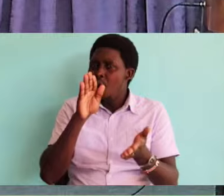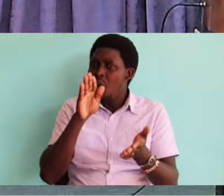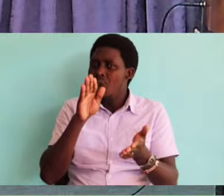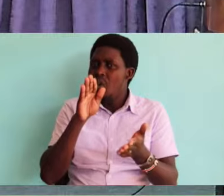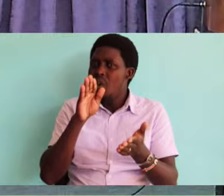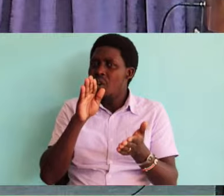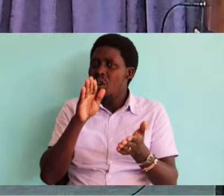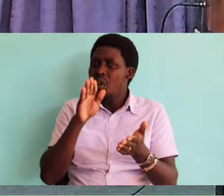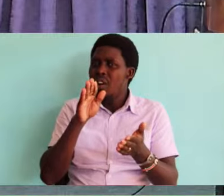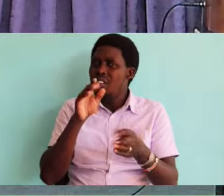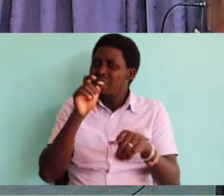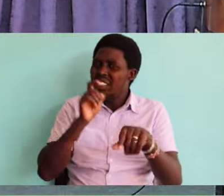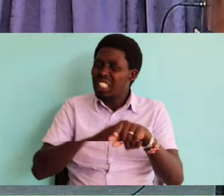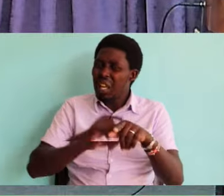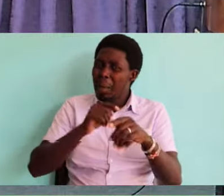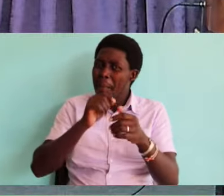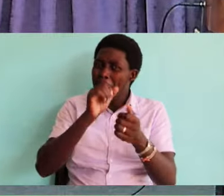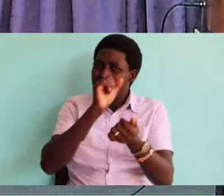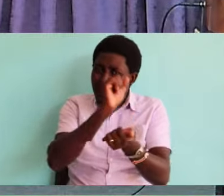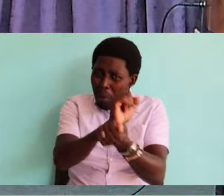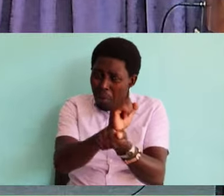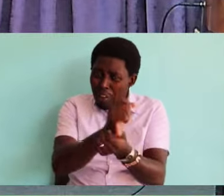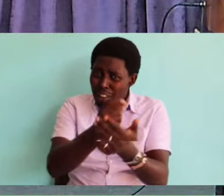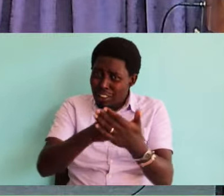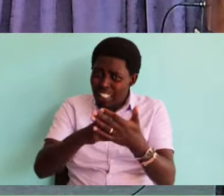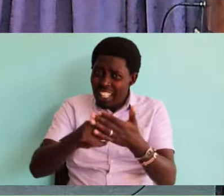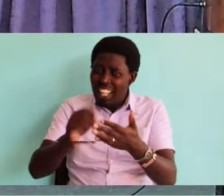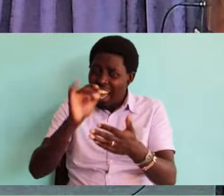when Paul is writing, I thank God for you.